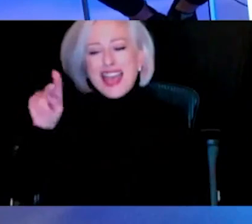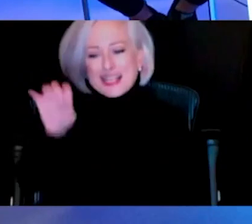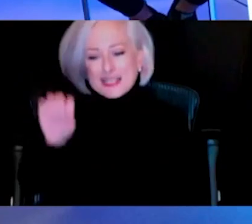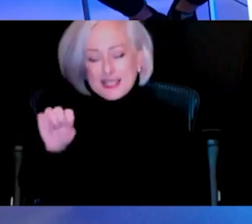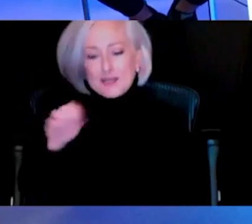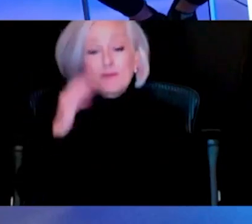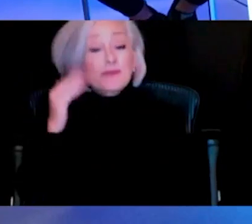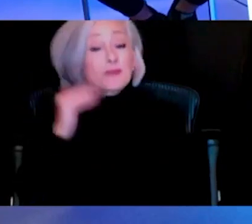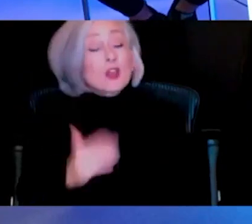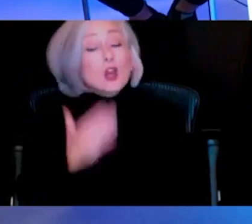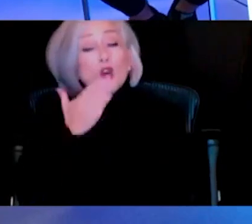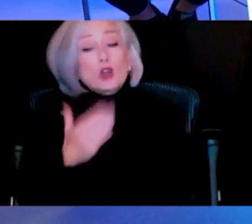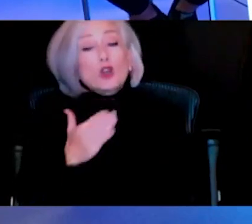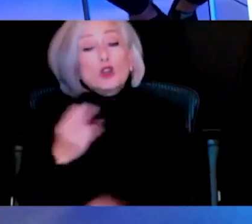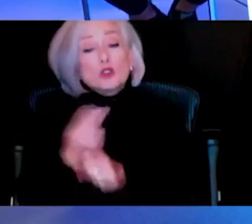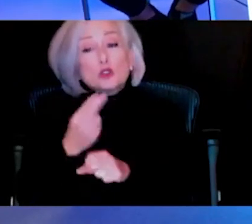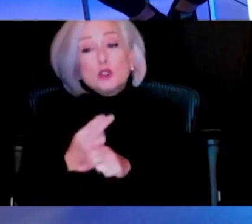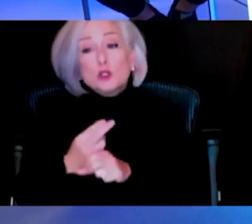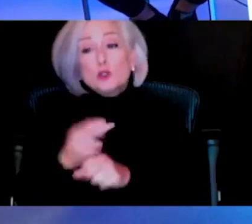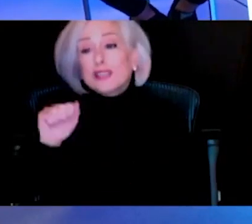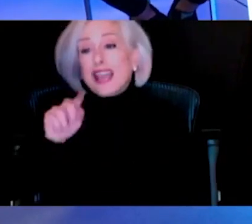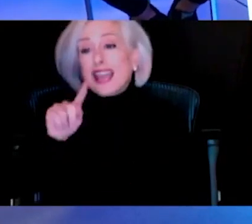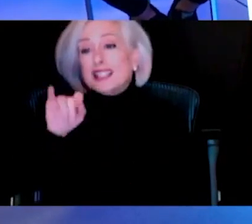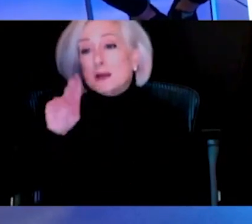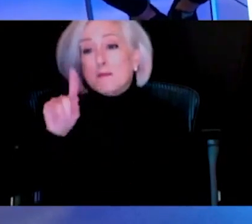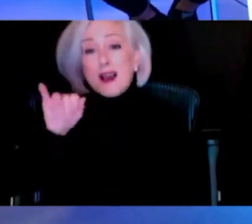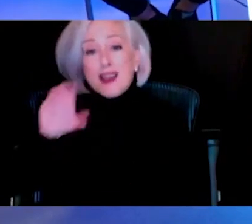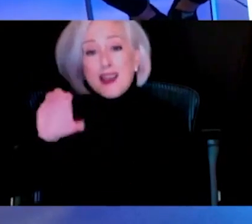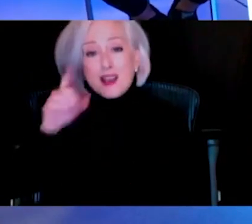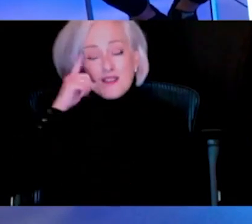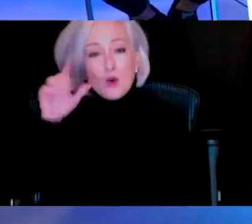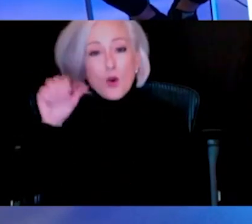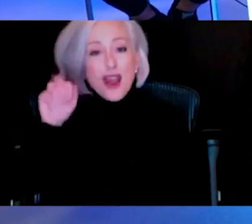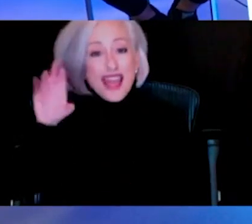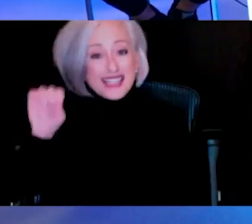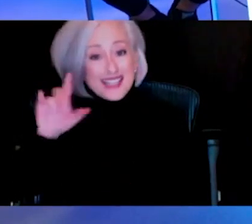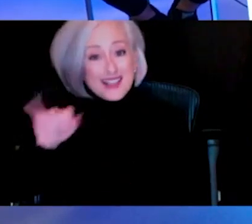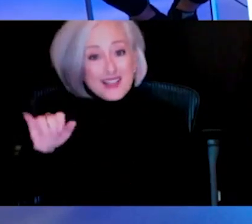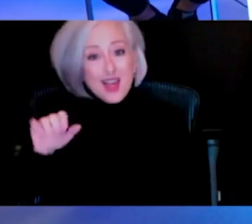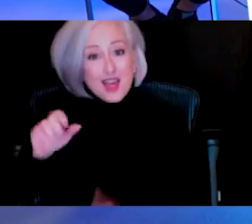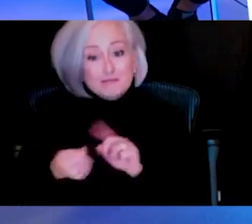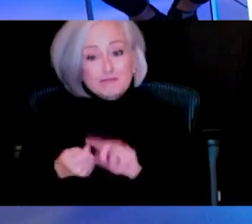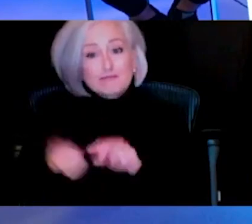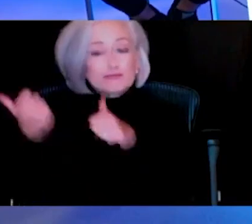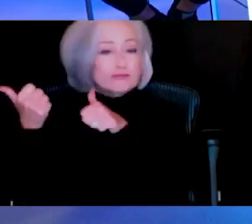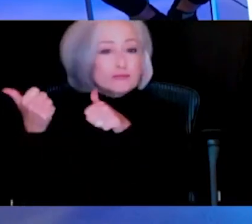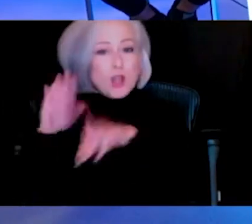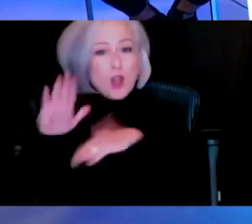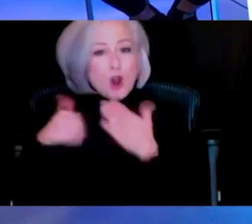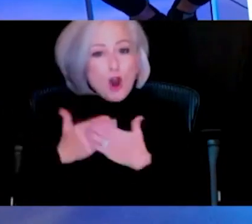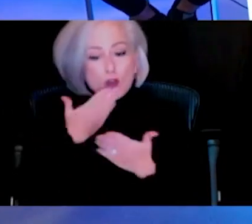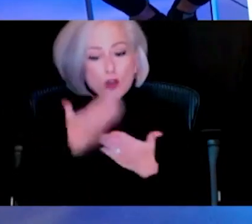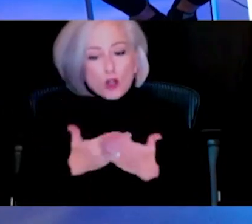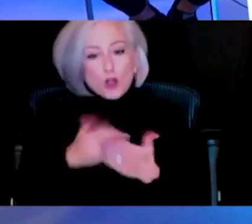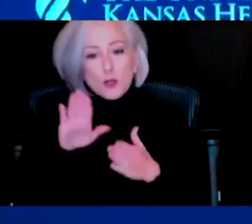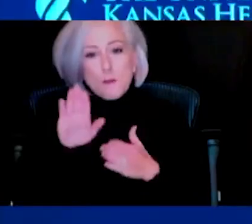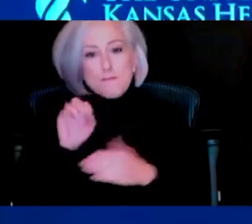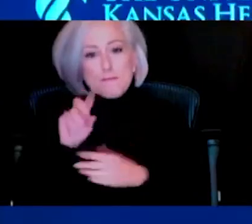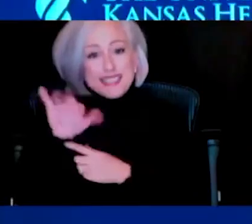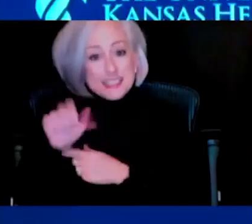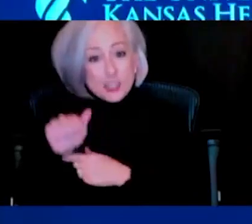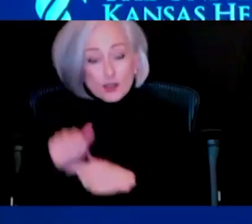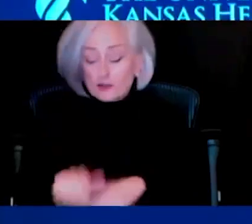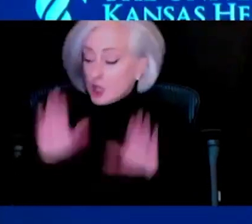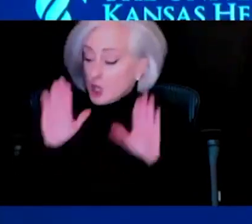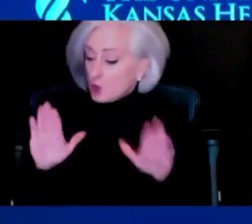take antibiotics for acne? Doesn't that wipe away our good bacteria? That's a great question. And Dr.